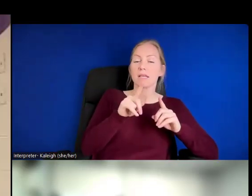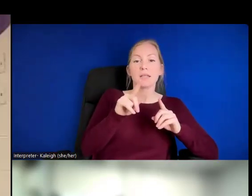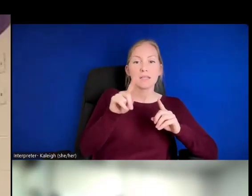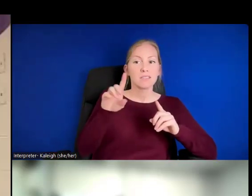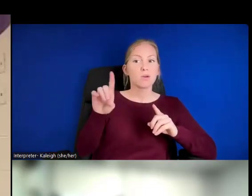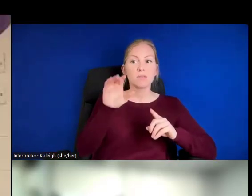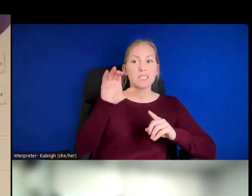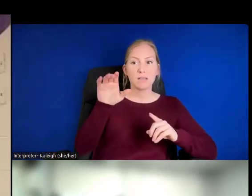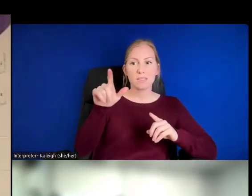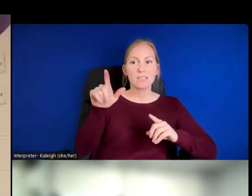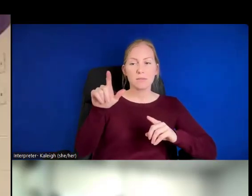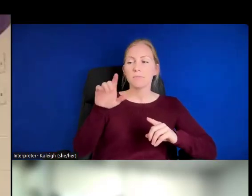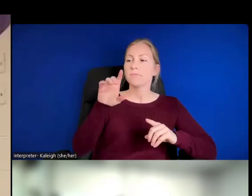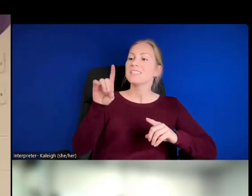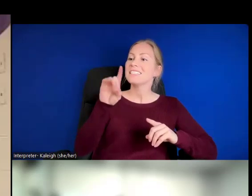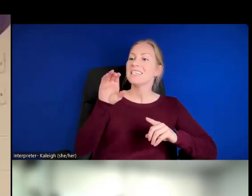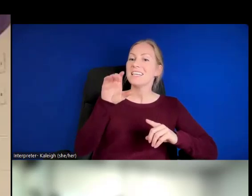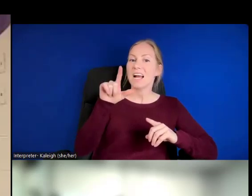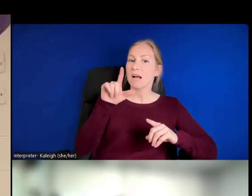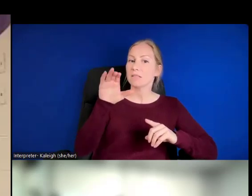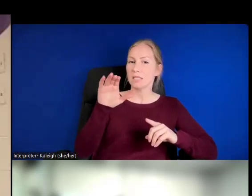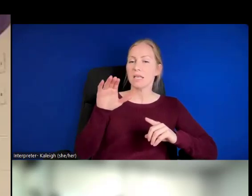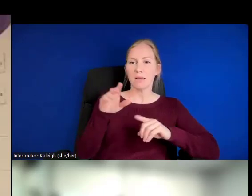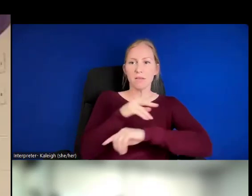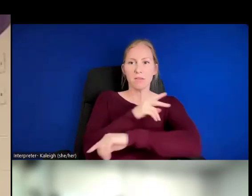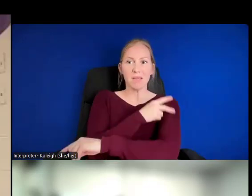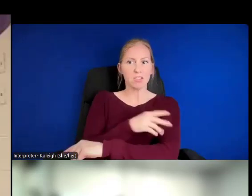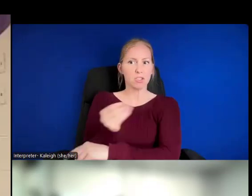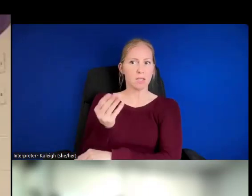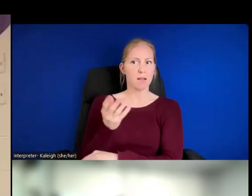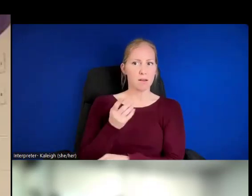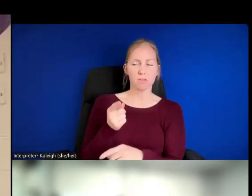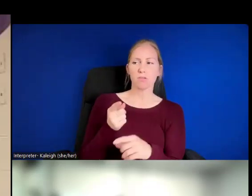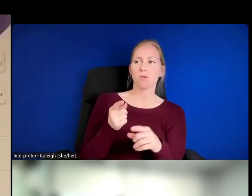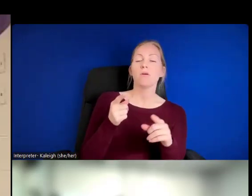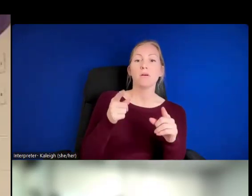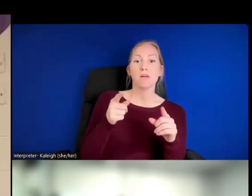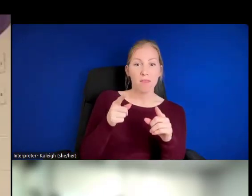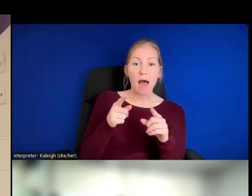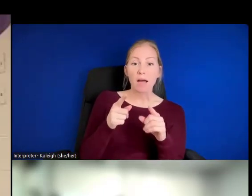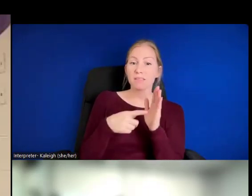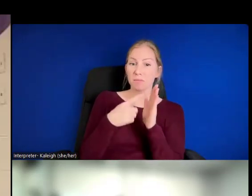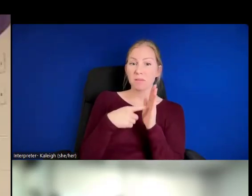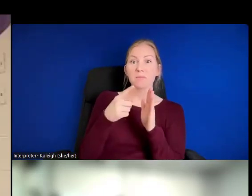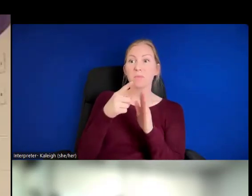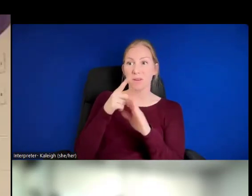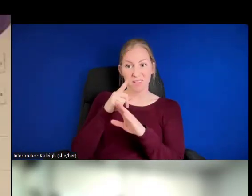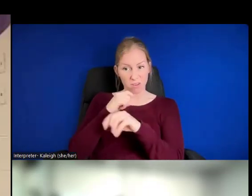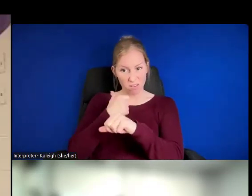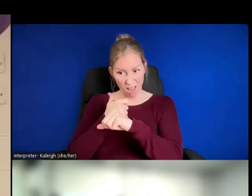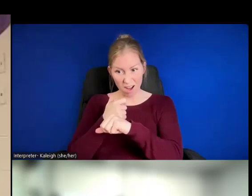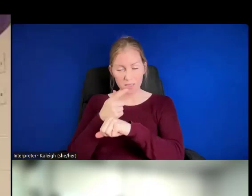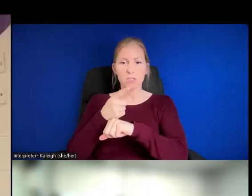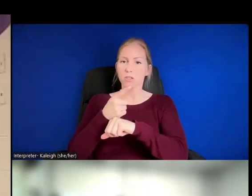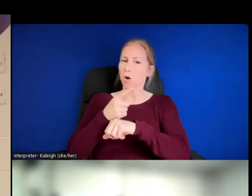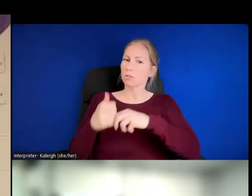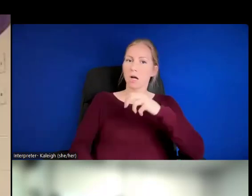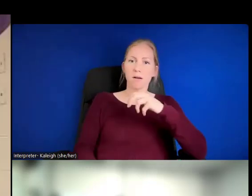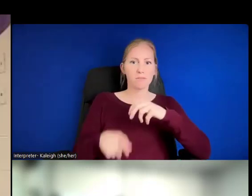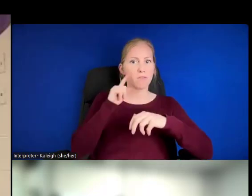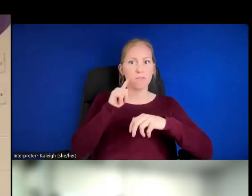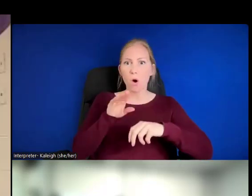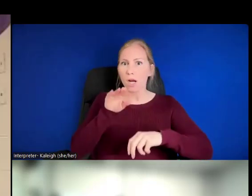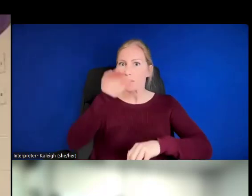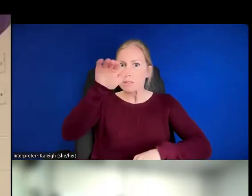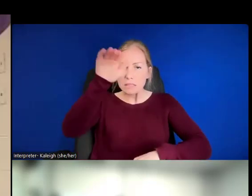incredibly difficult to get staff's attention. They may be forced to knock loudly on the inside of their doors or scream to get